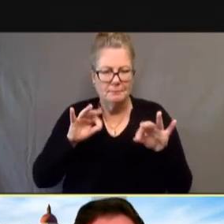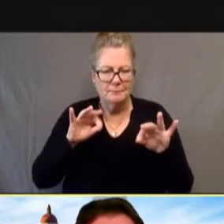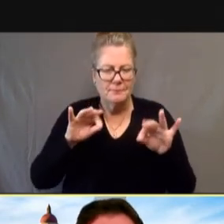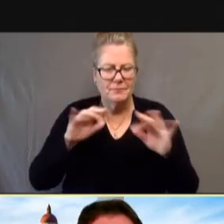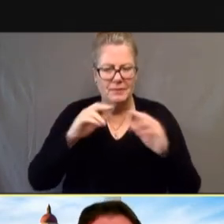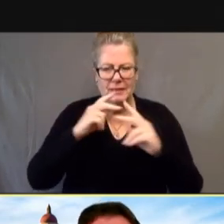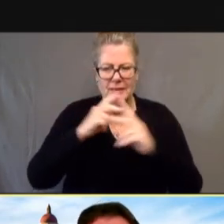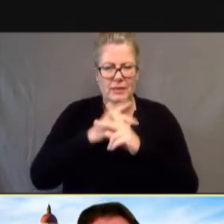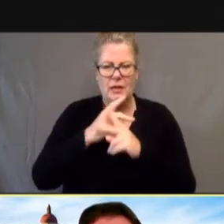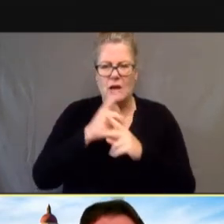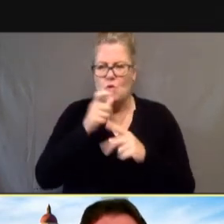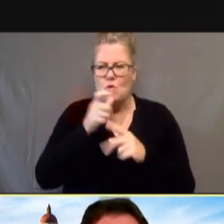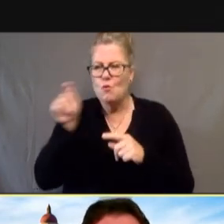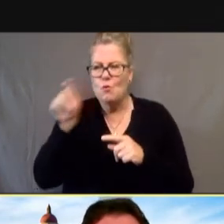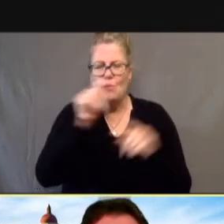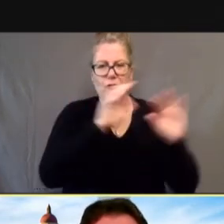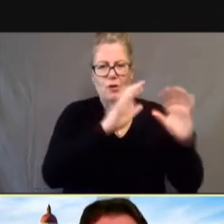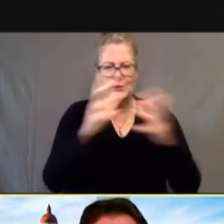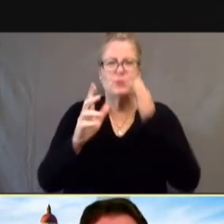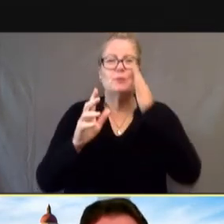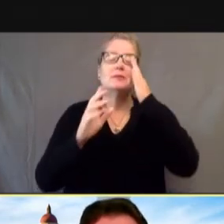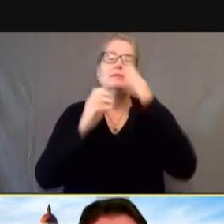with these groups